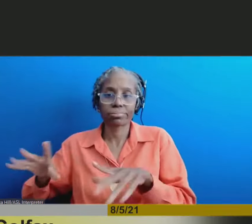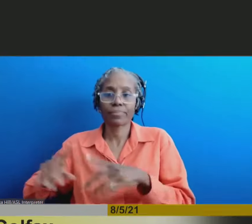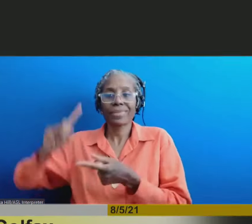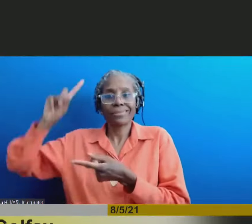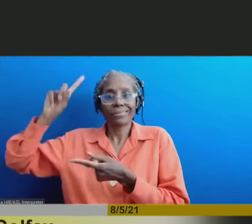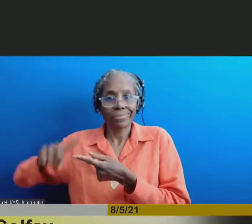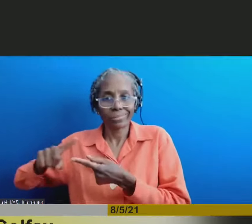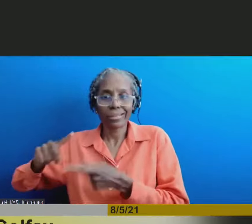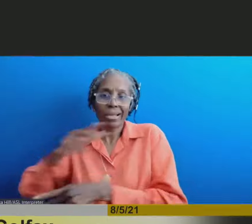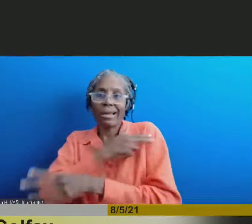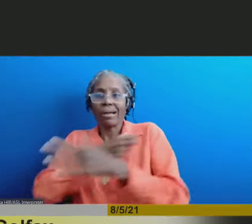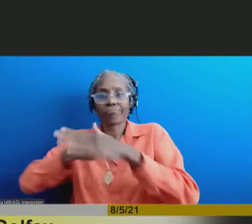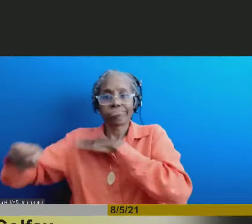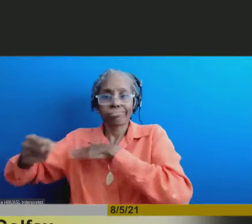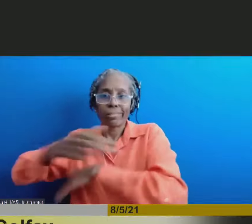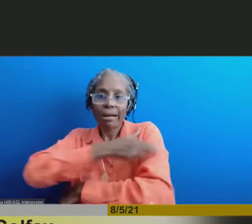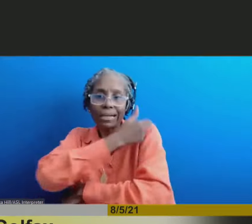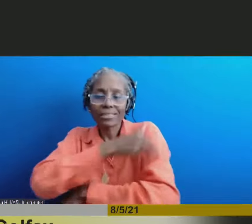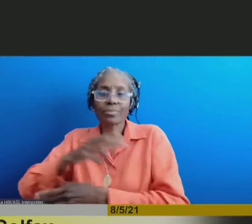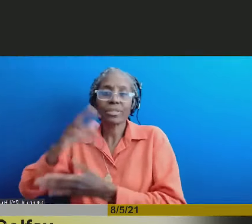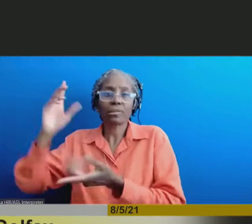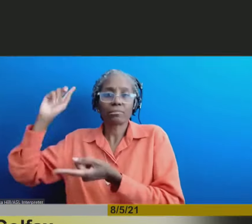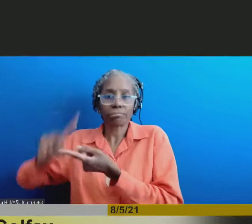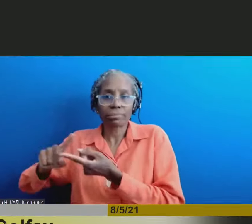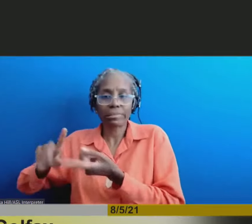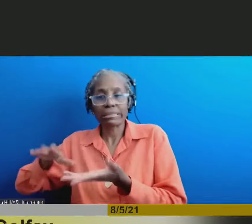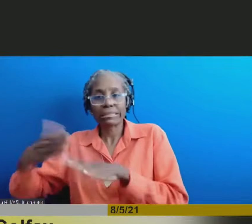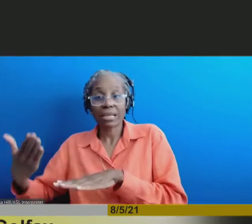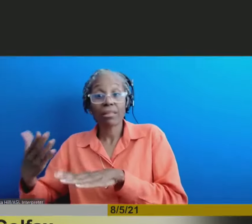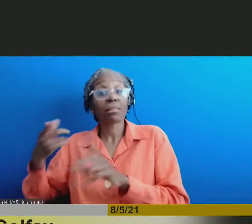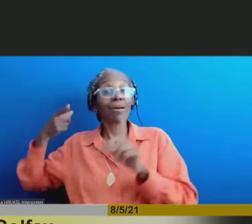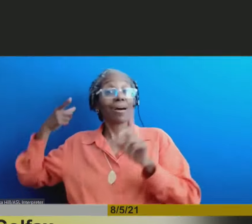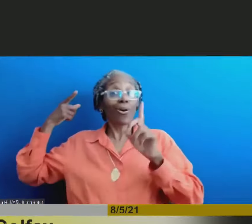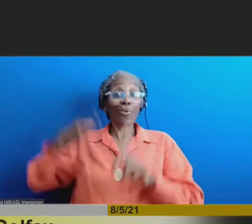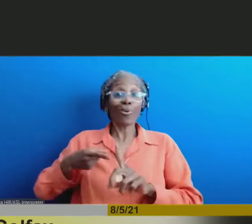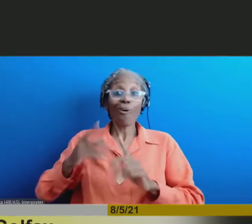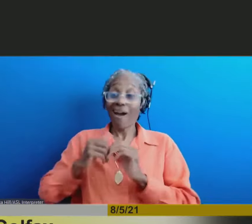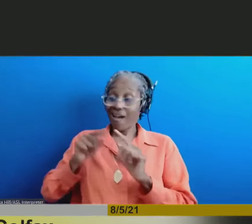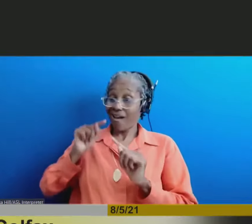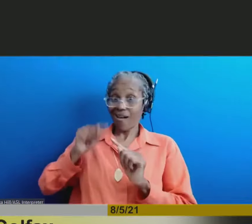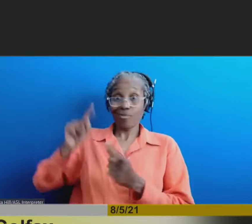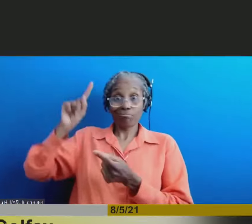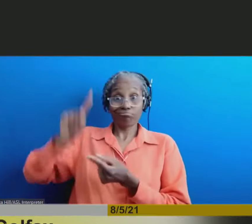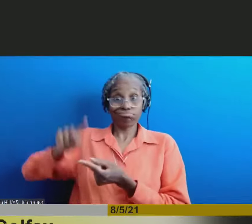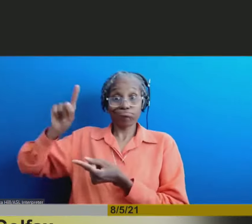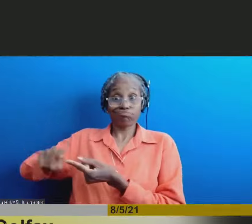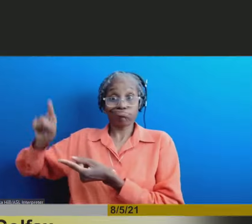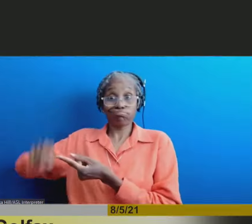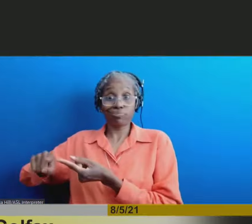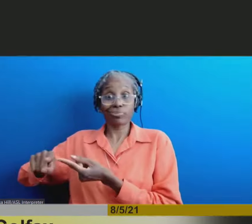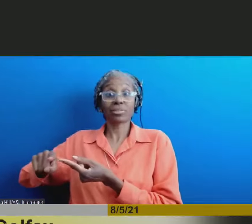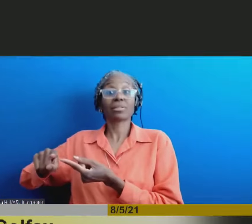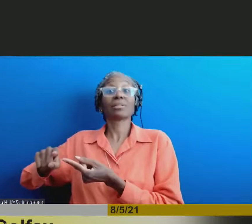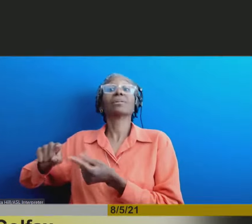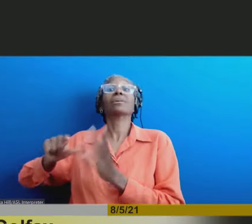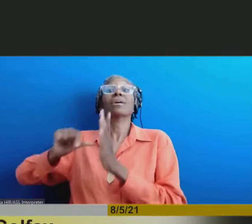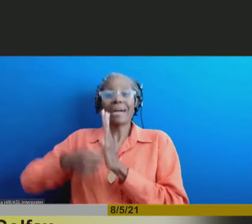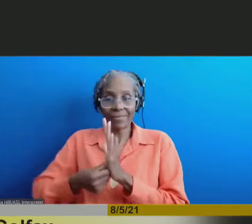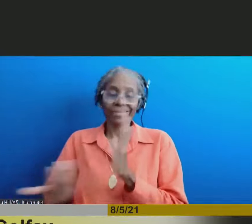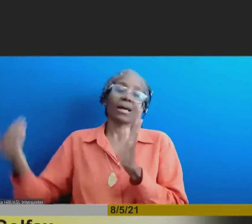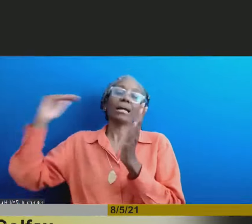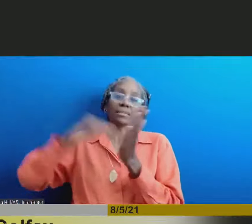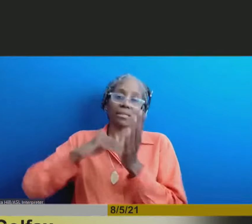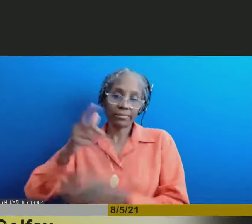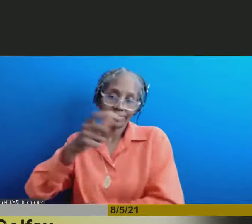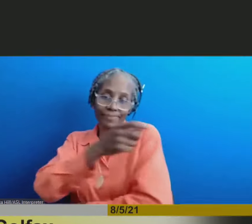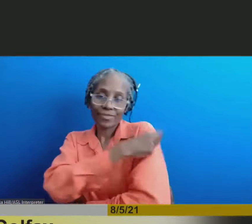death. So vaccines are key to this. As I've said multiple times here today already, they